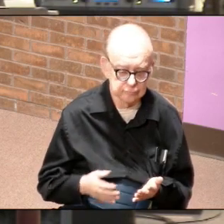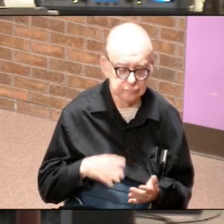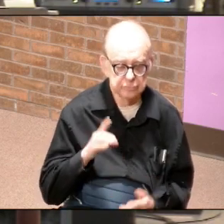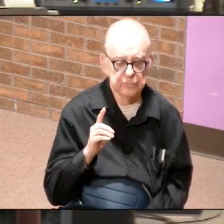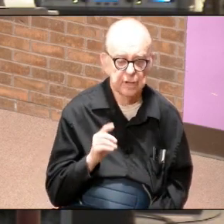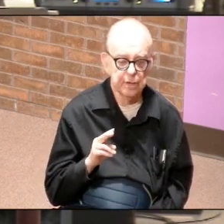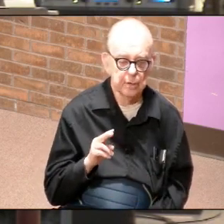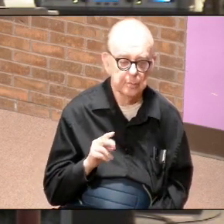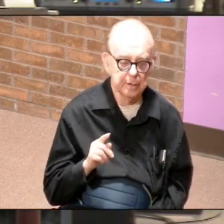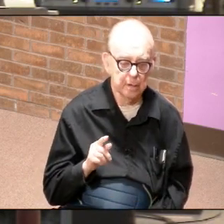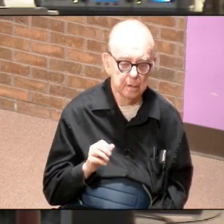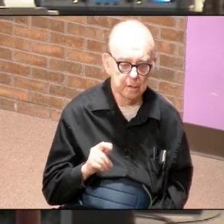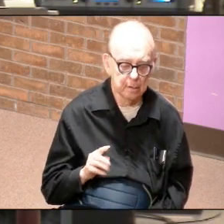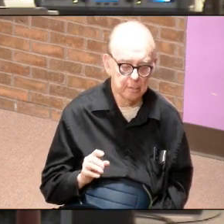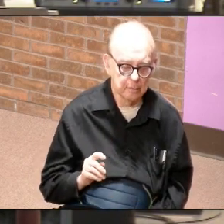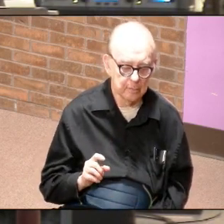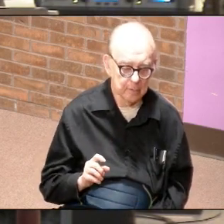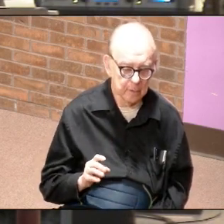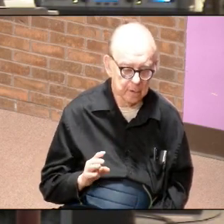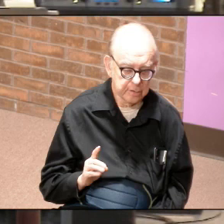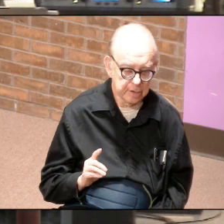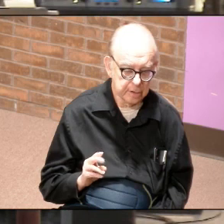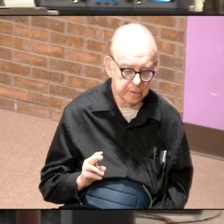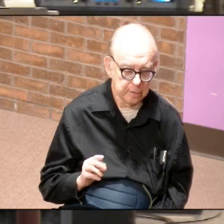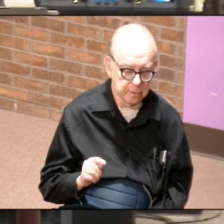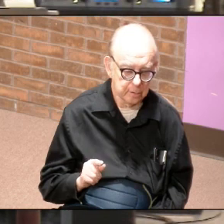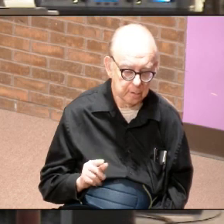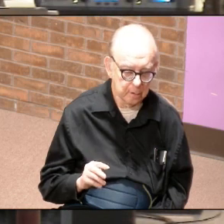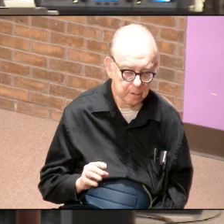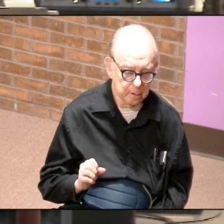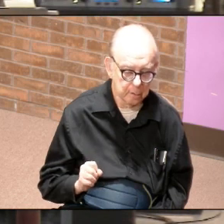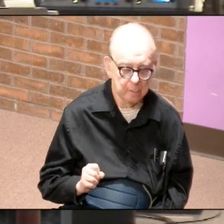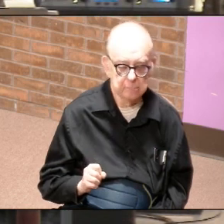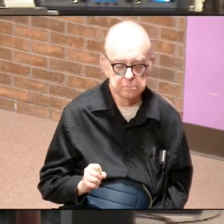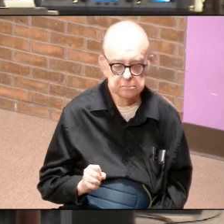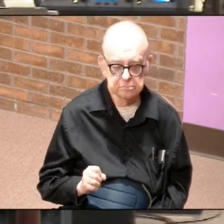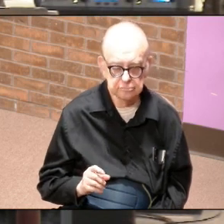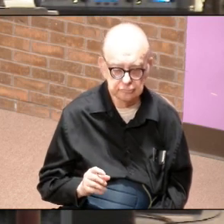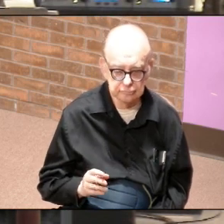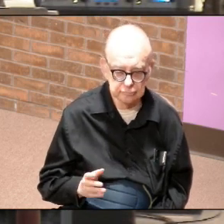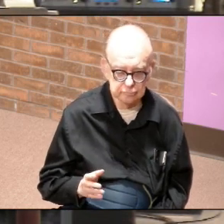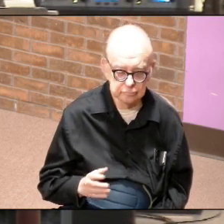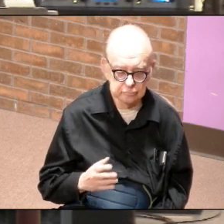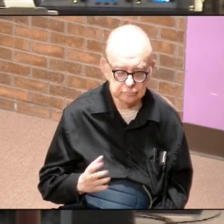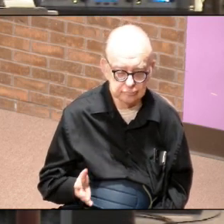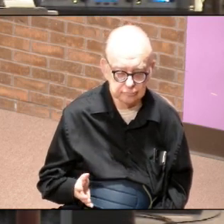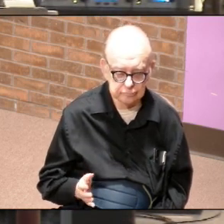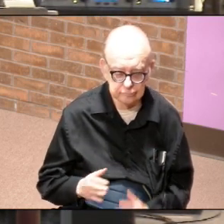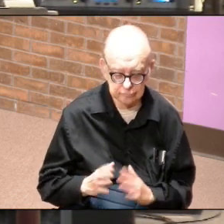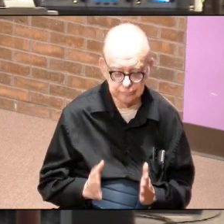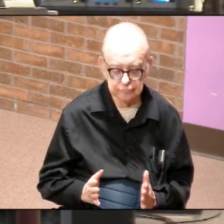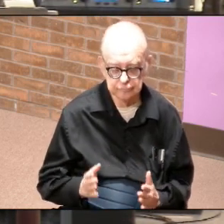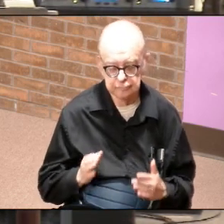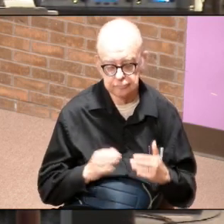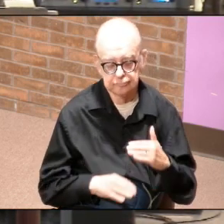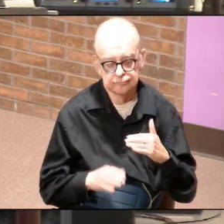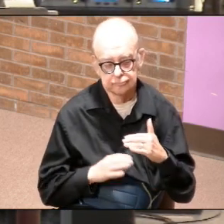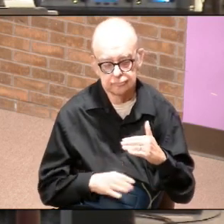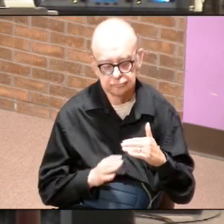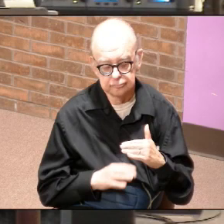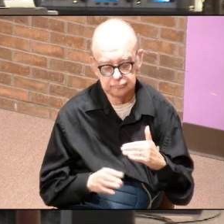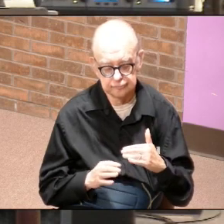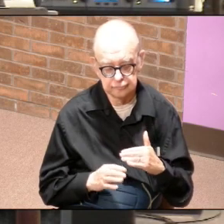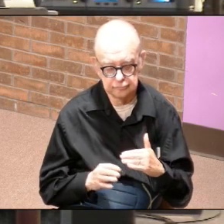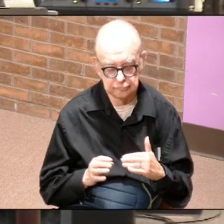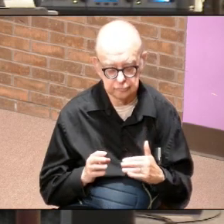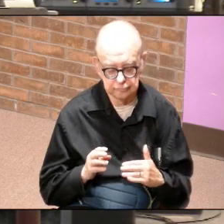duplex. But in this point of being a duplex, there was the house downstairs. And then